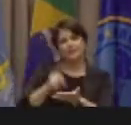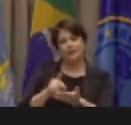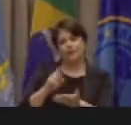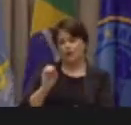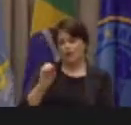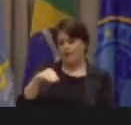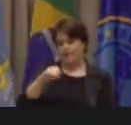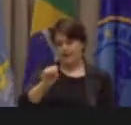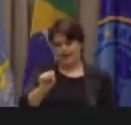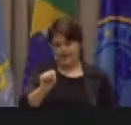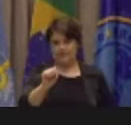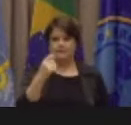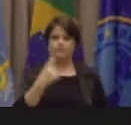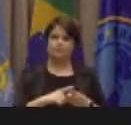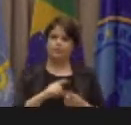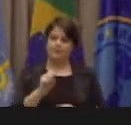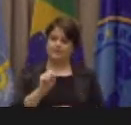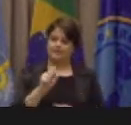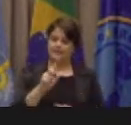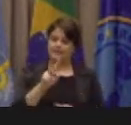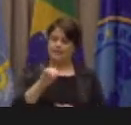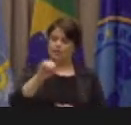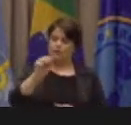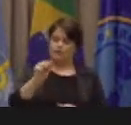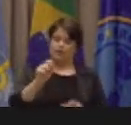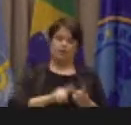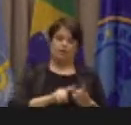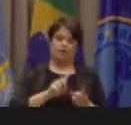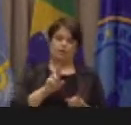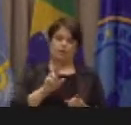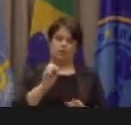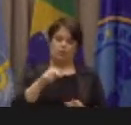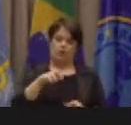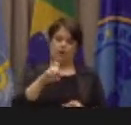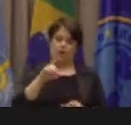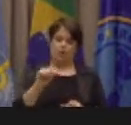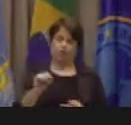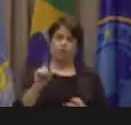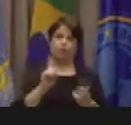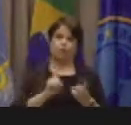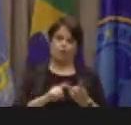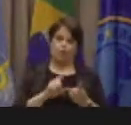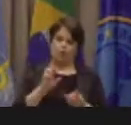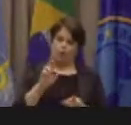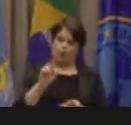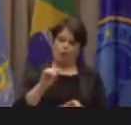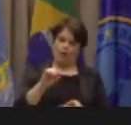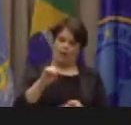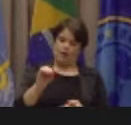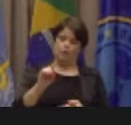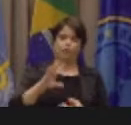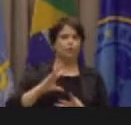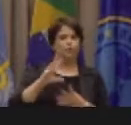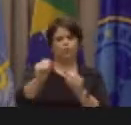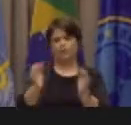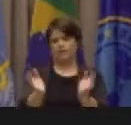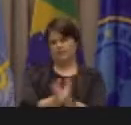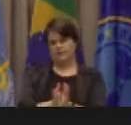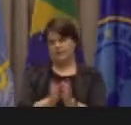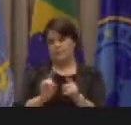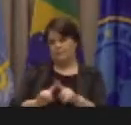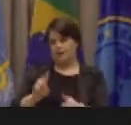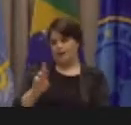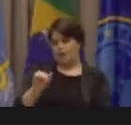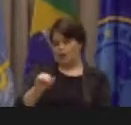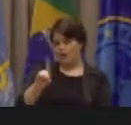thank WHO, Dr. Sylvia, Dr. Ronaldo, and the whole team, but